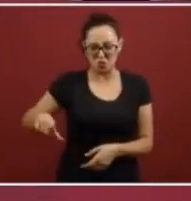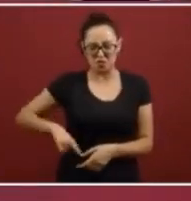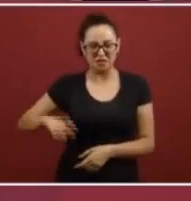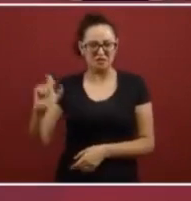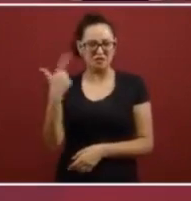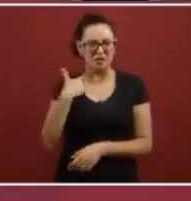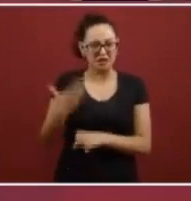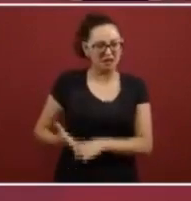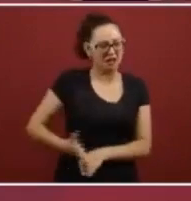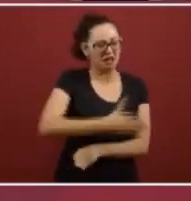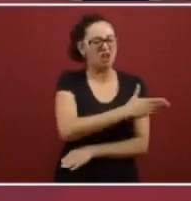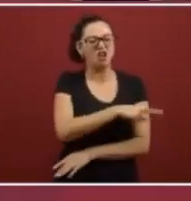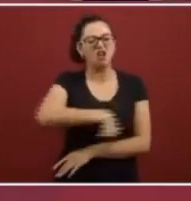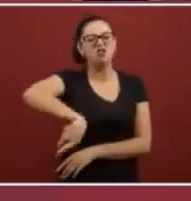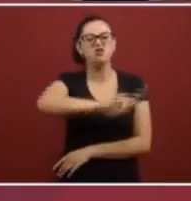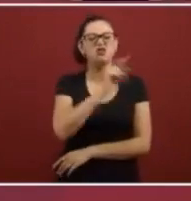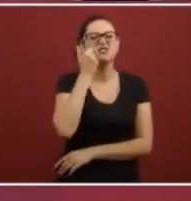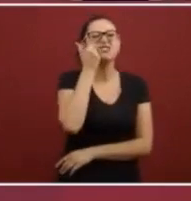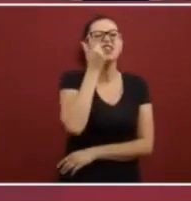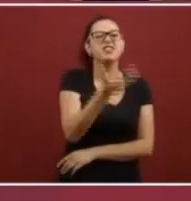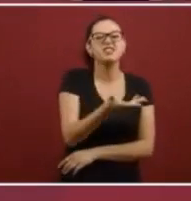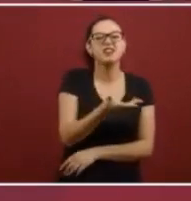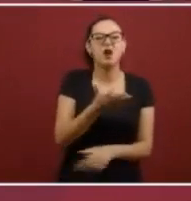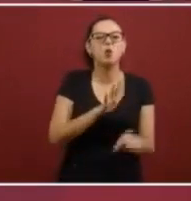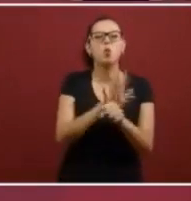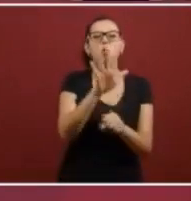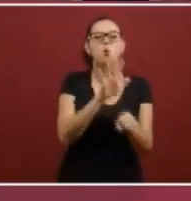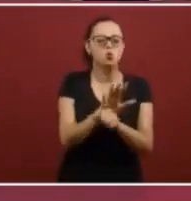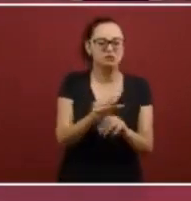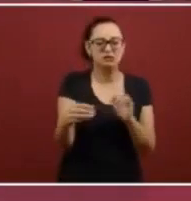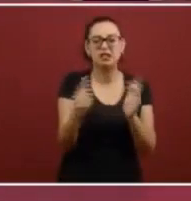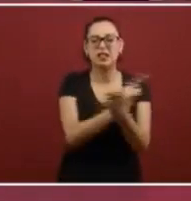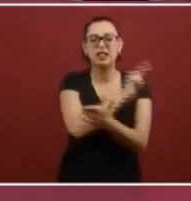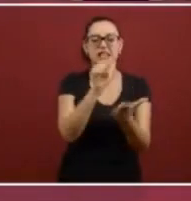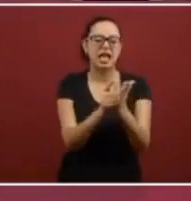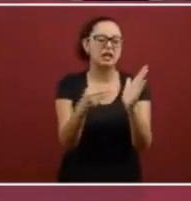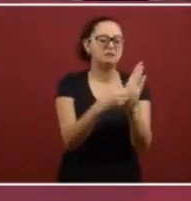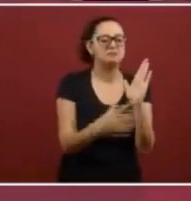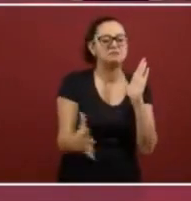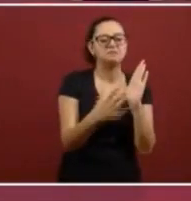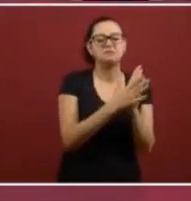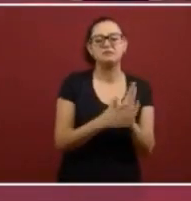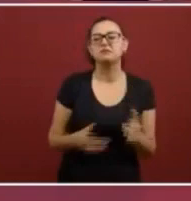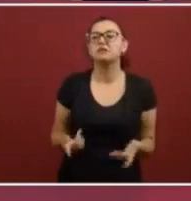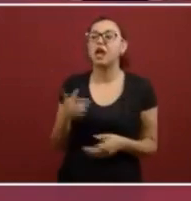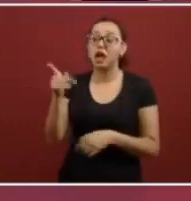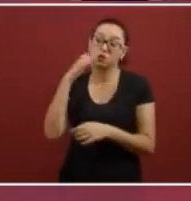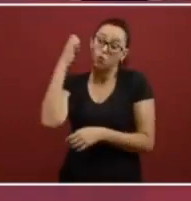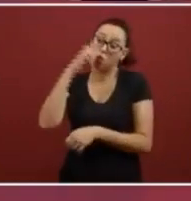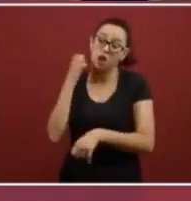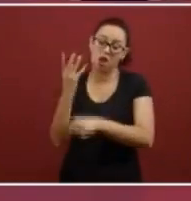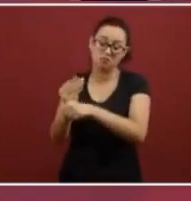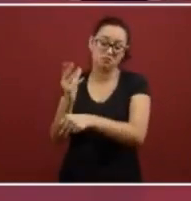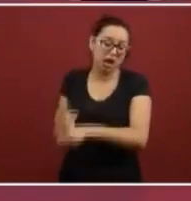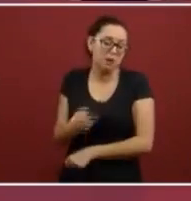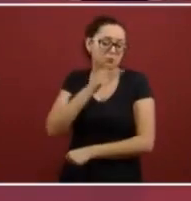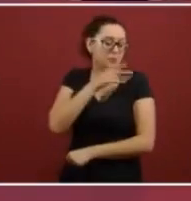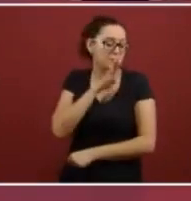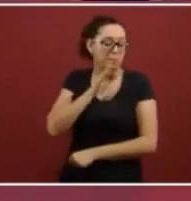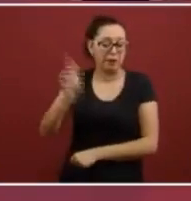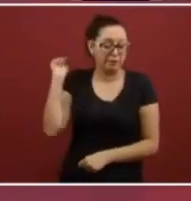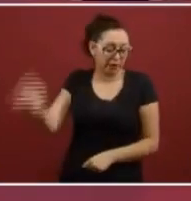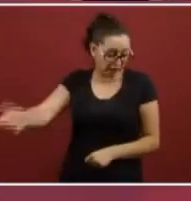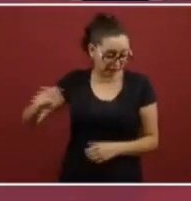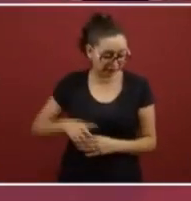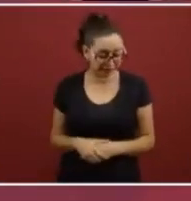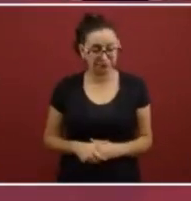Que corrupt. el mantenimiento de las escuelas They wanted the maintenance corriera of the por cuenta de education. los padres de